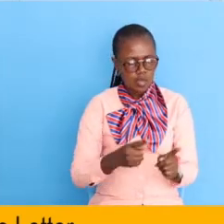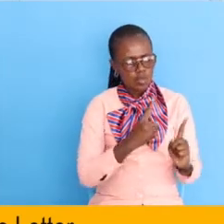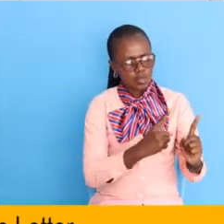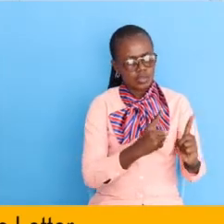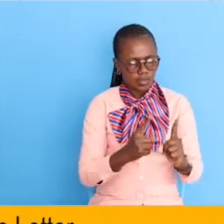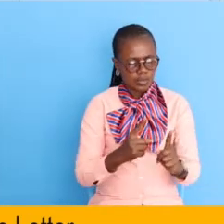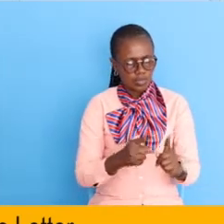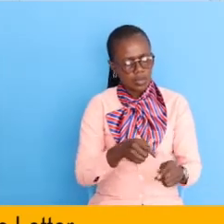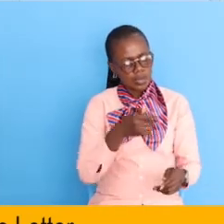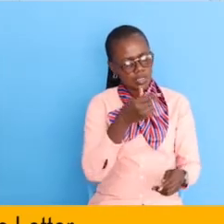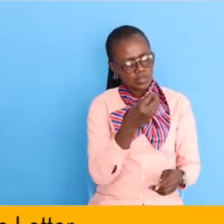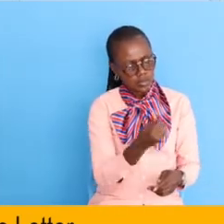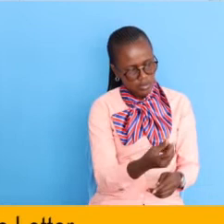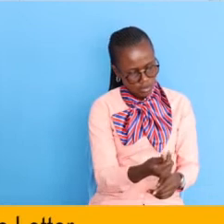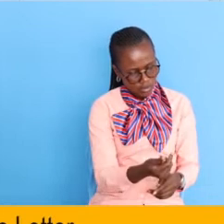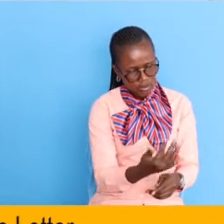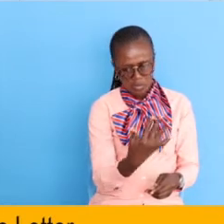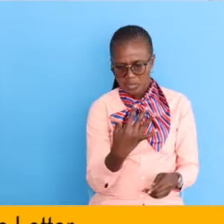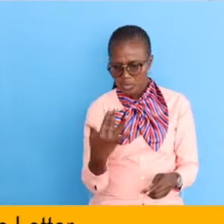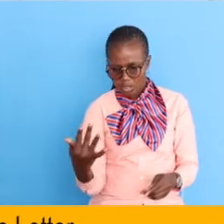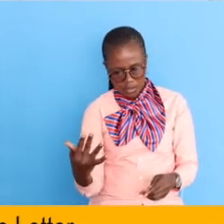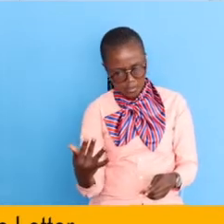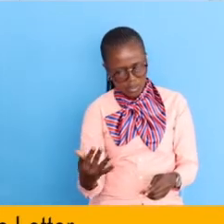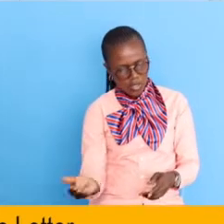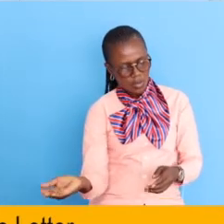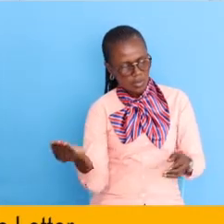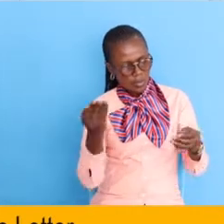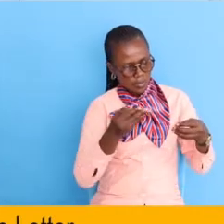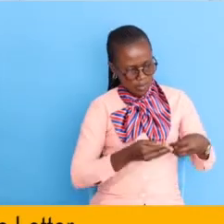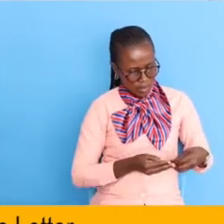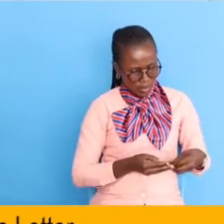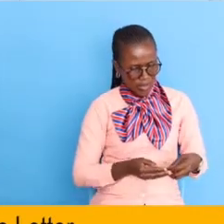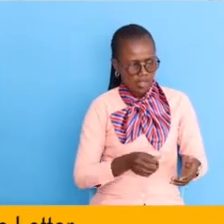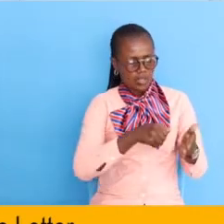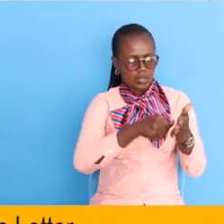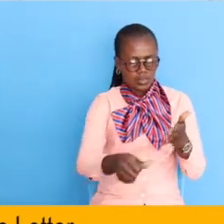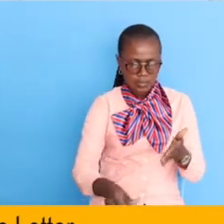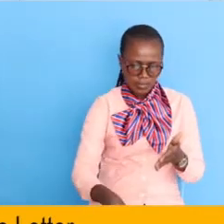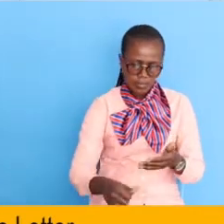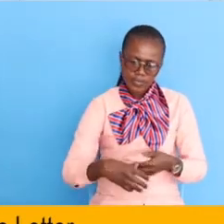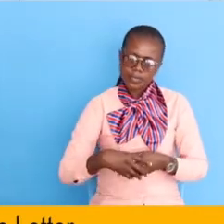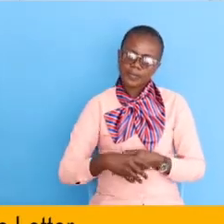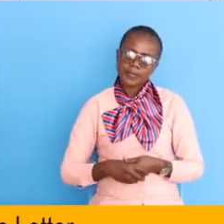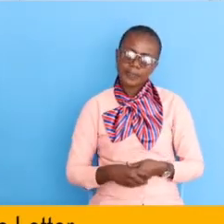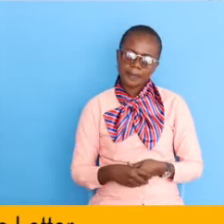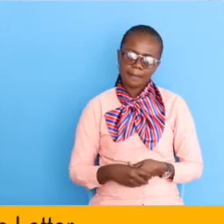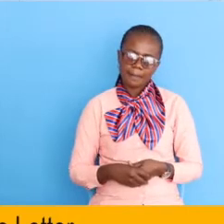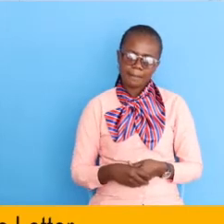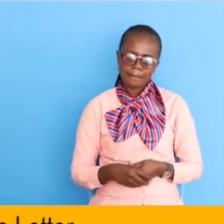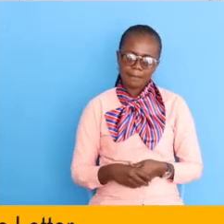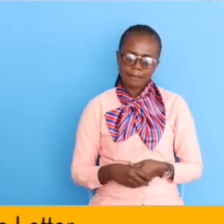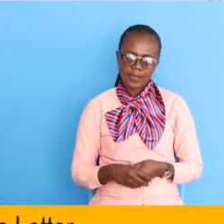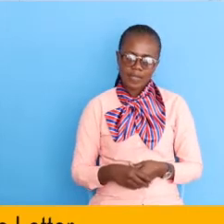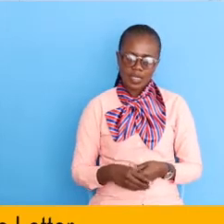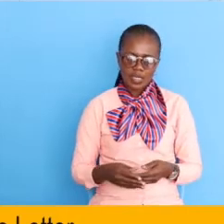or telling how much each of those items that you received has to be paid. And or if you're making a debt reminder,